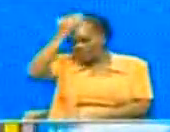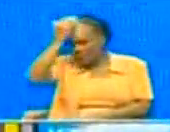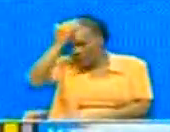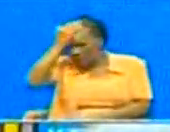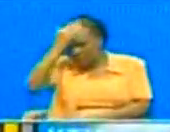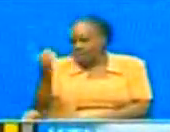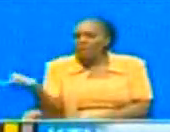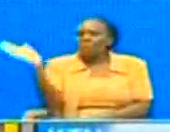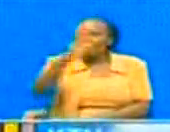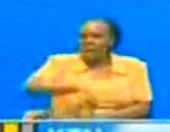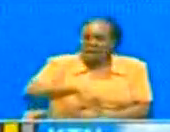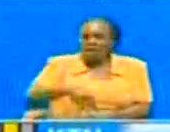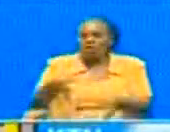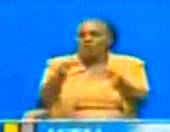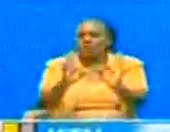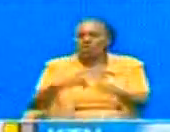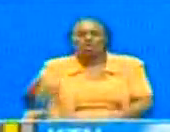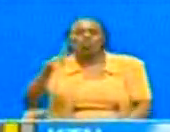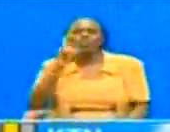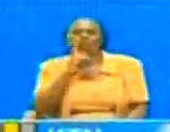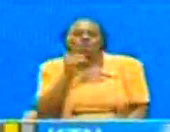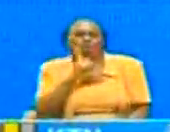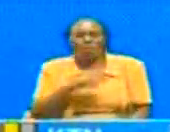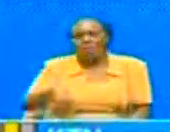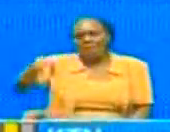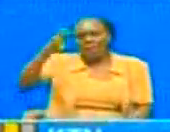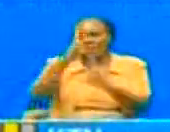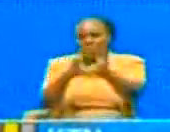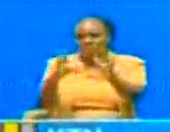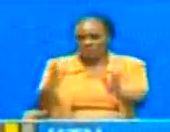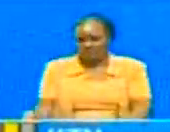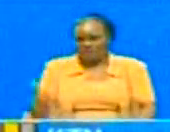his date with the EACC officials tomorrow. Betty Kyalo, KTN.